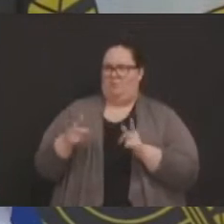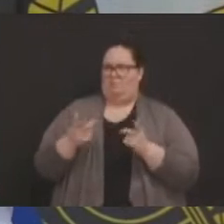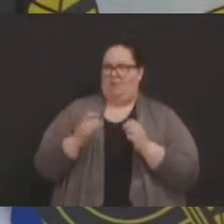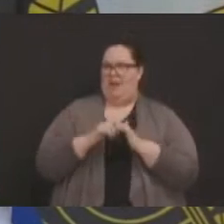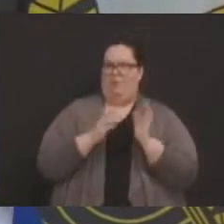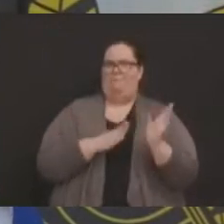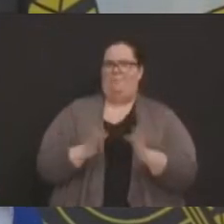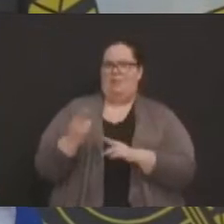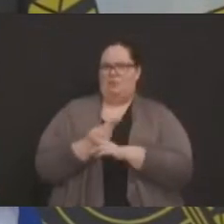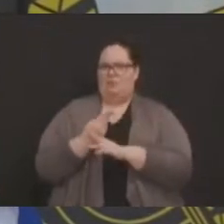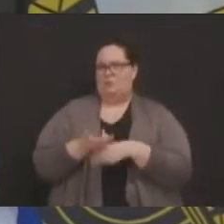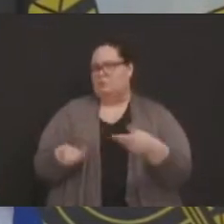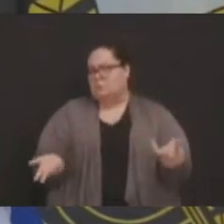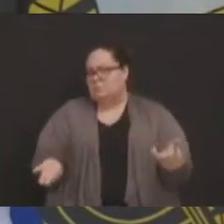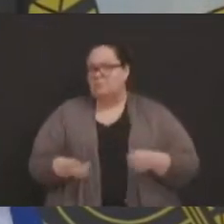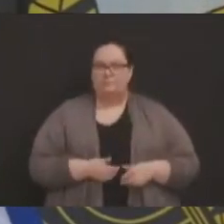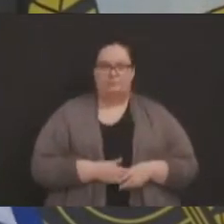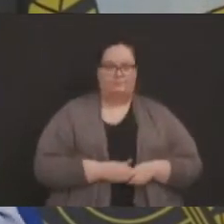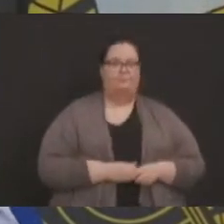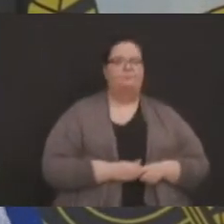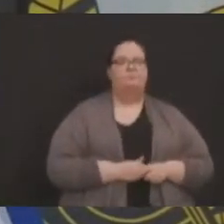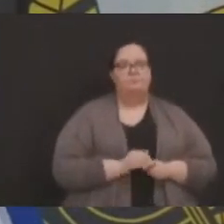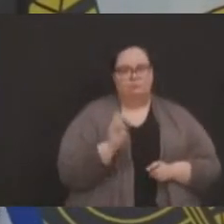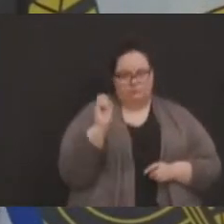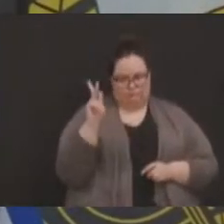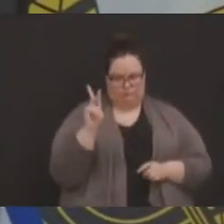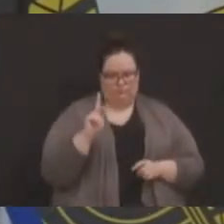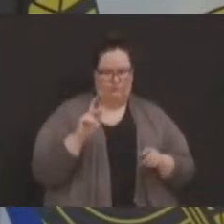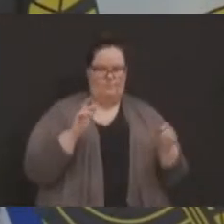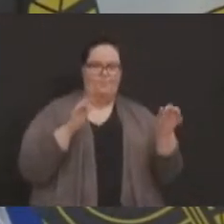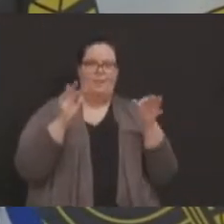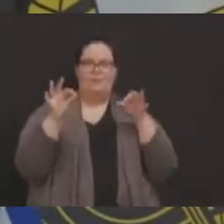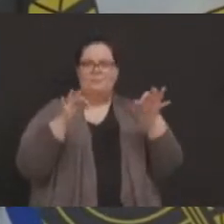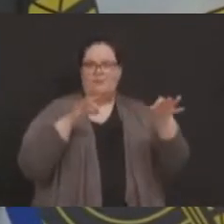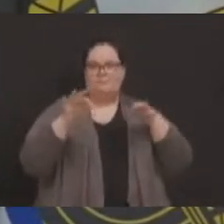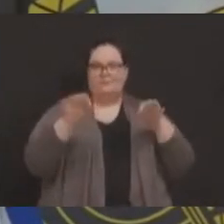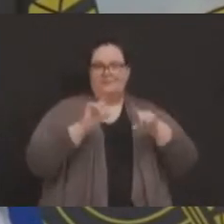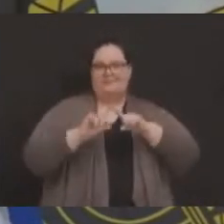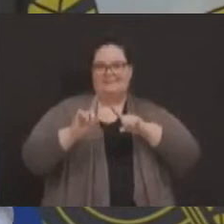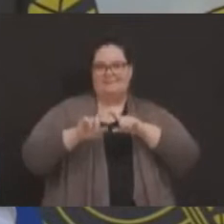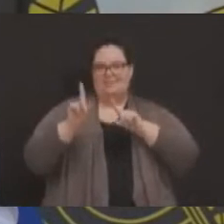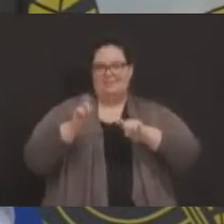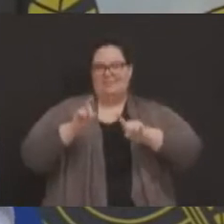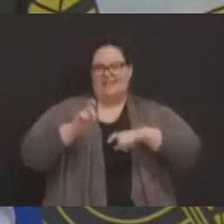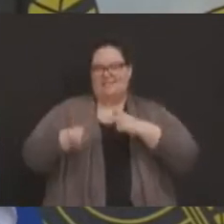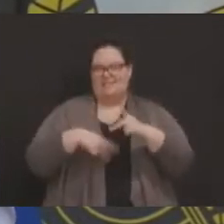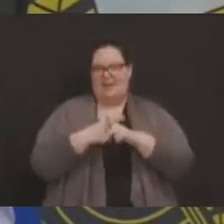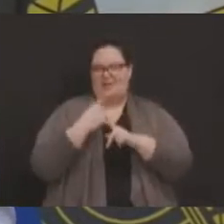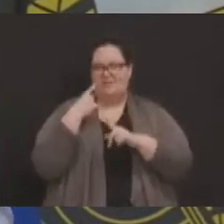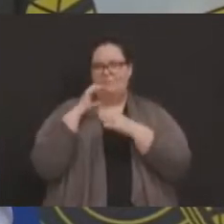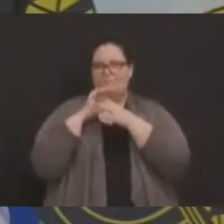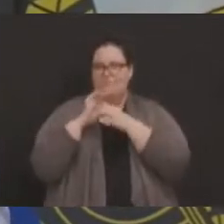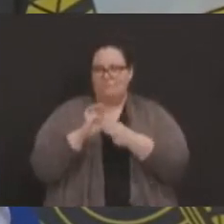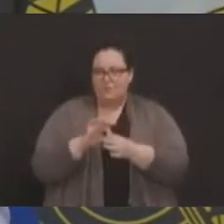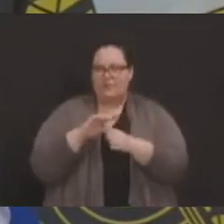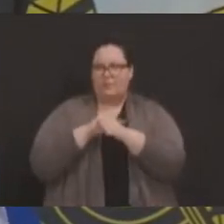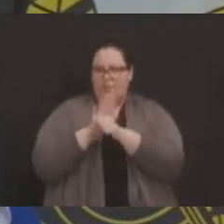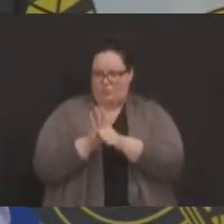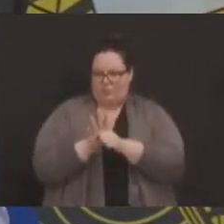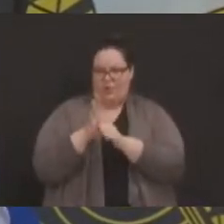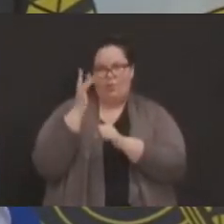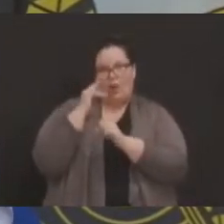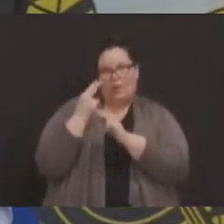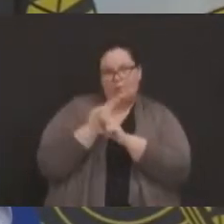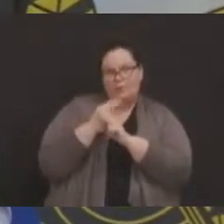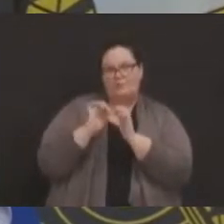used for and what they're designed for. So the test at the George Dumont, the PCR test, that's the gold standard. It does take a little bit longer, but is